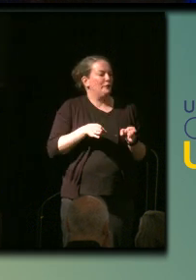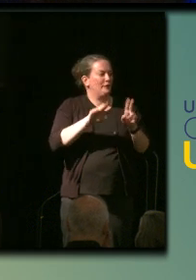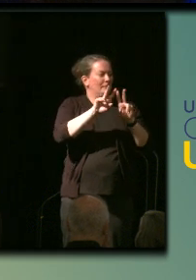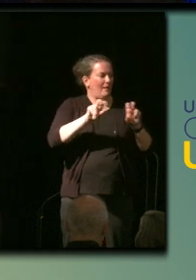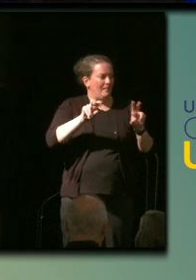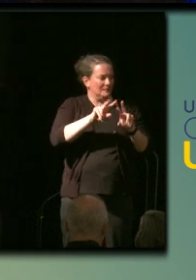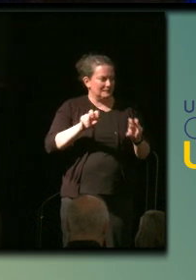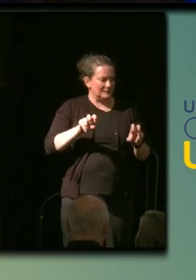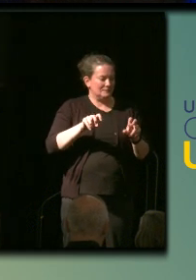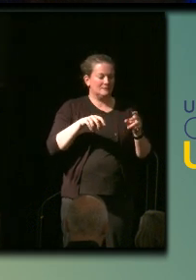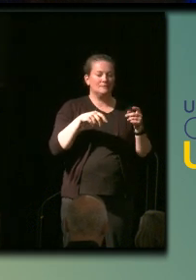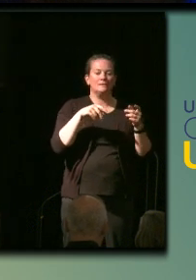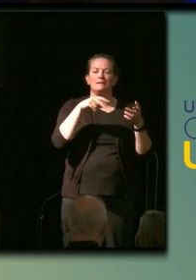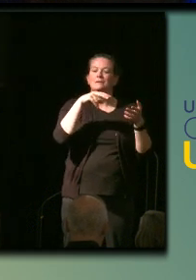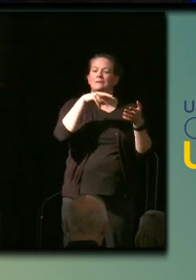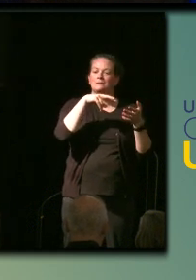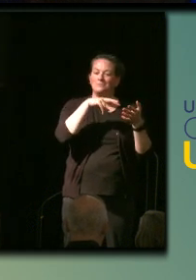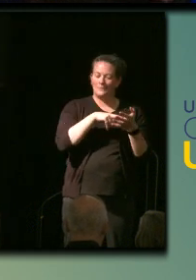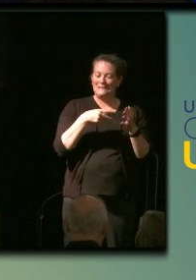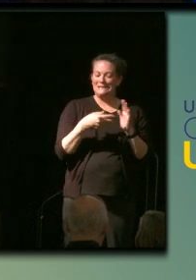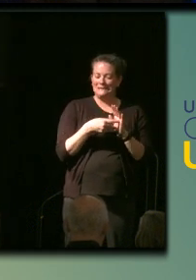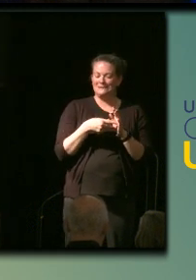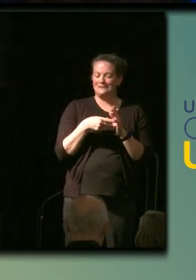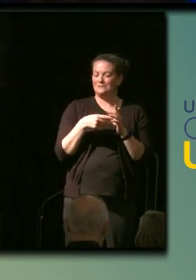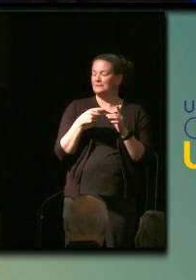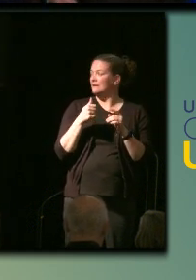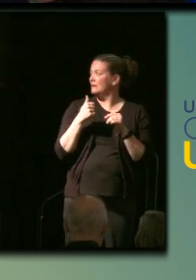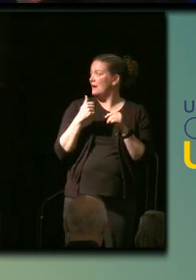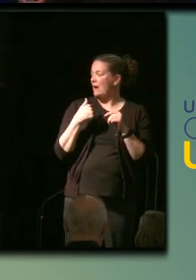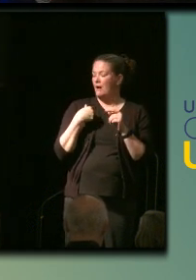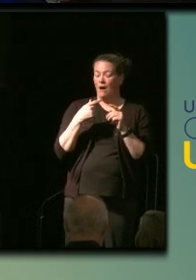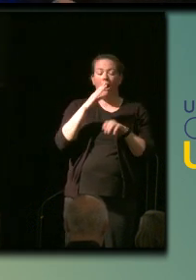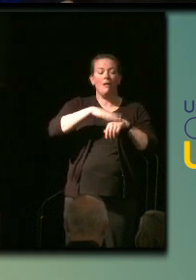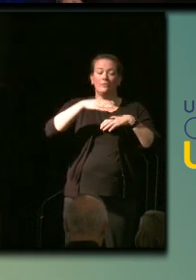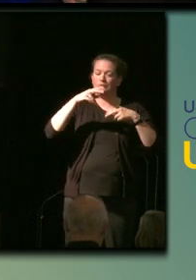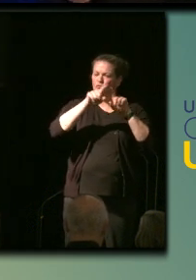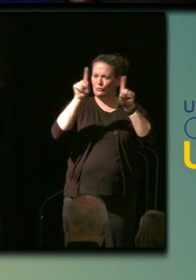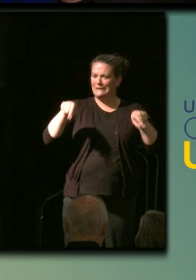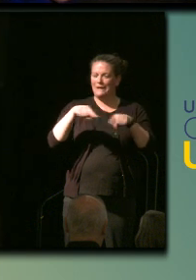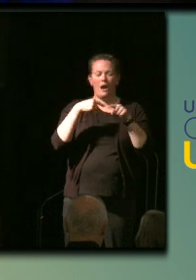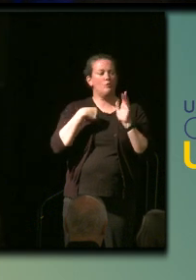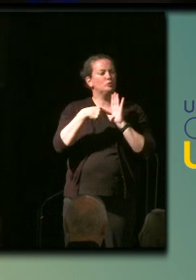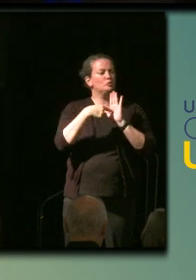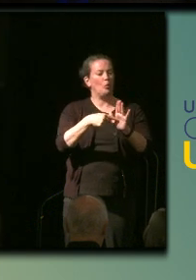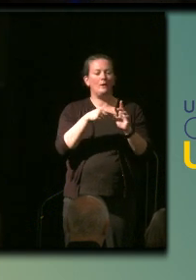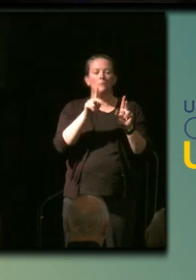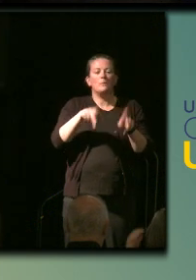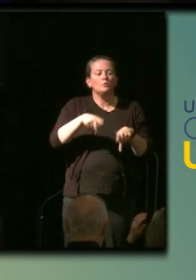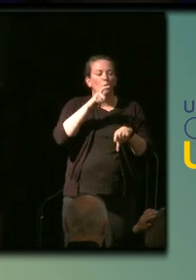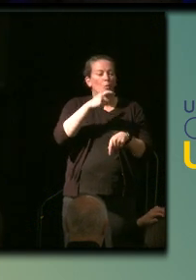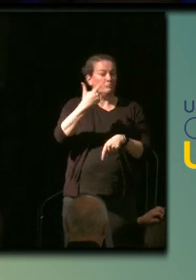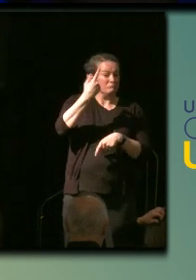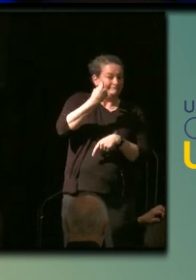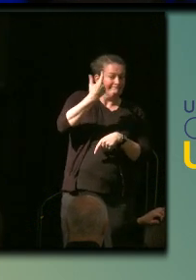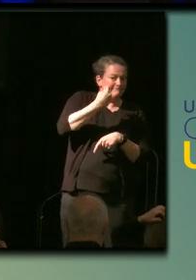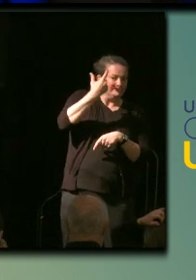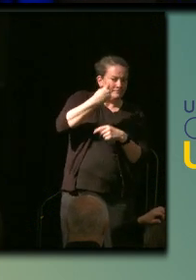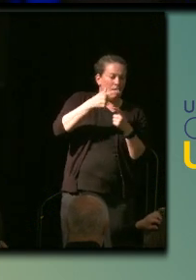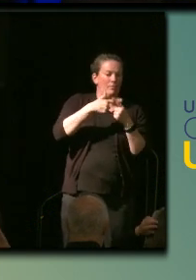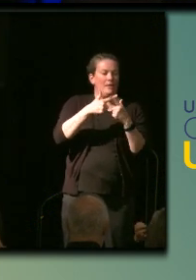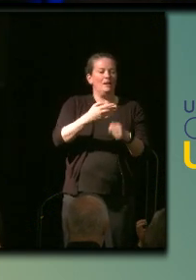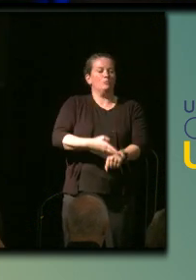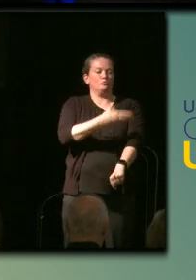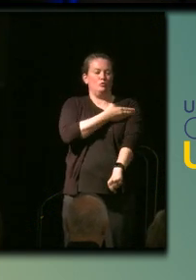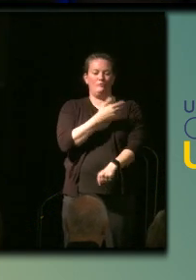than 15 letters, 3 lines on the eye chart. And the 6 million cell dose, you see 26% of the